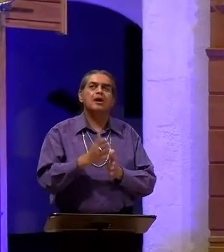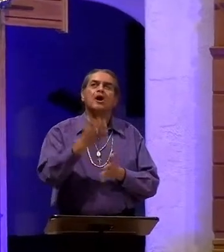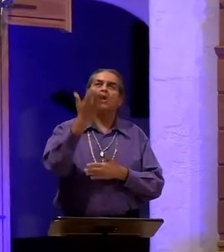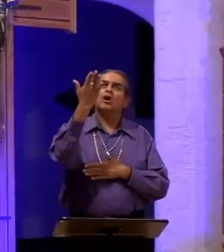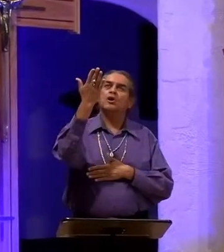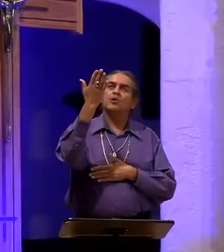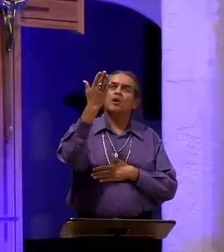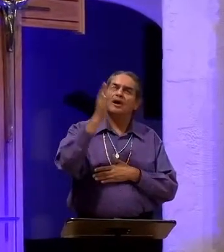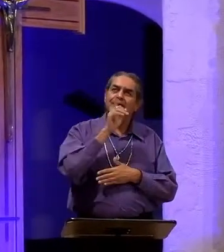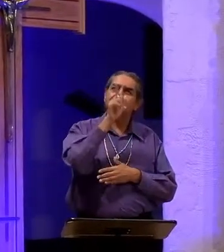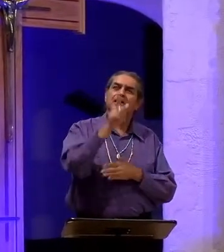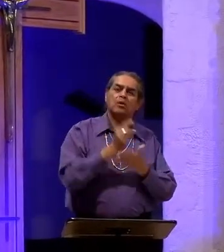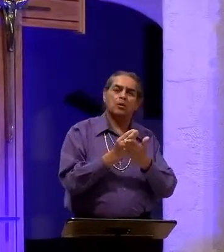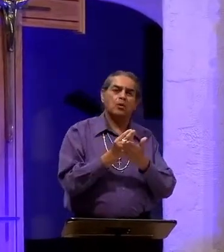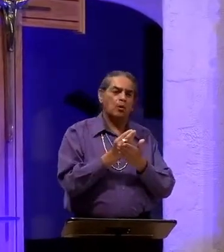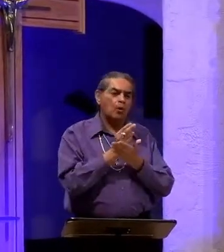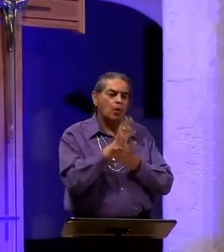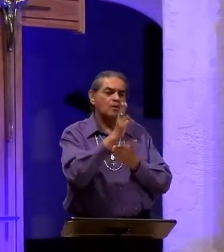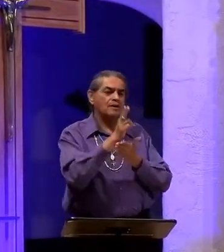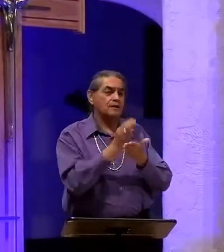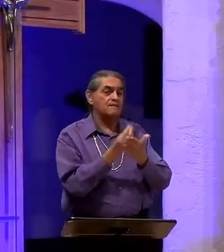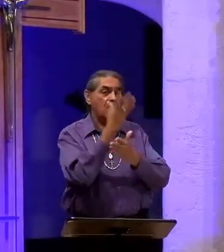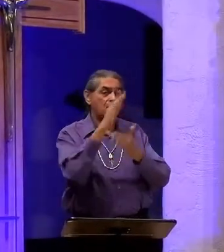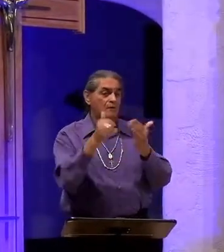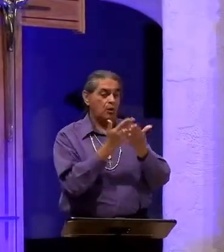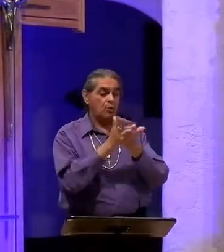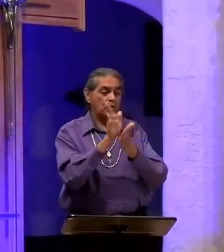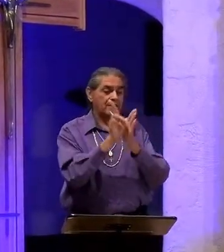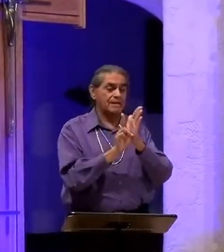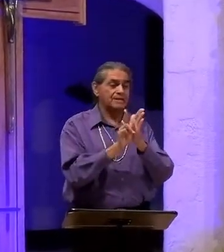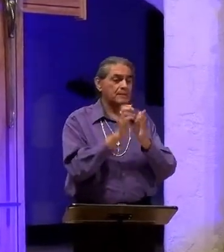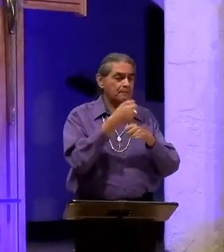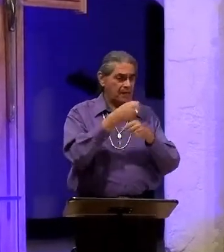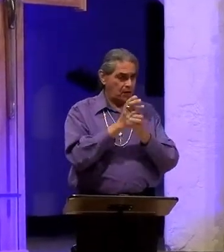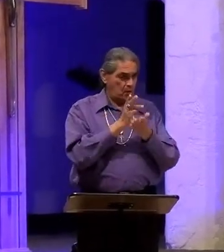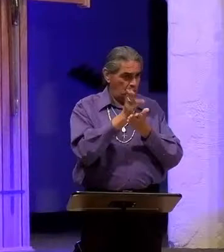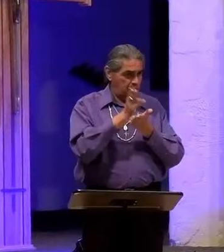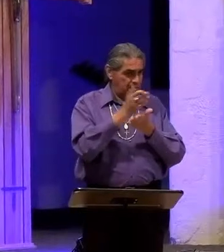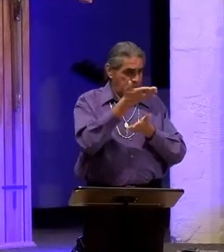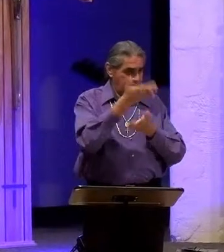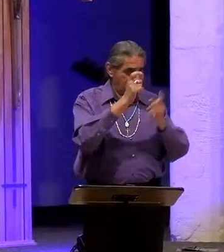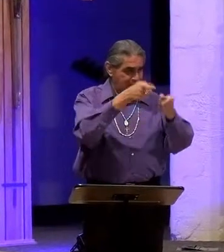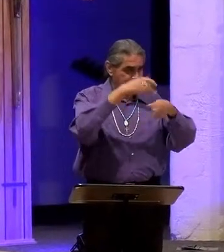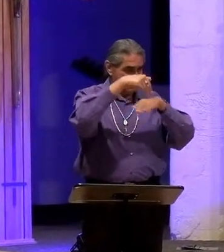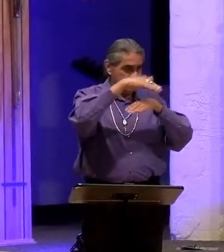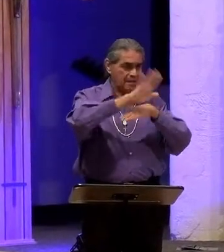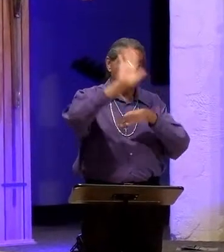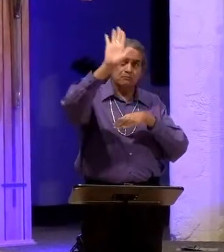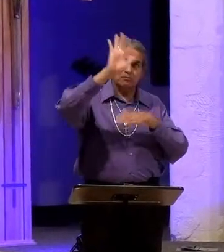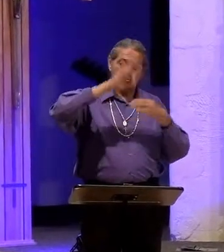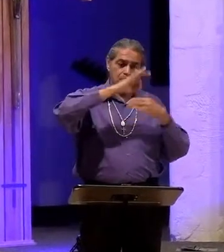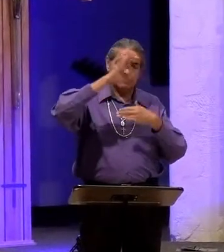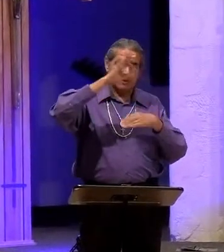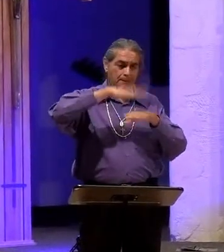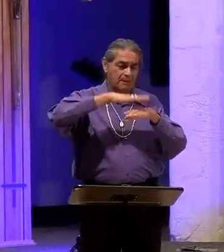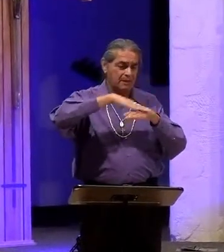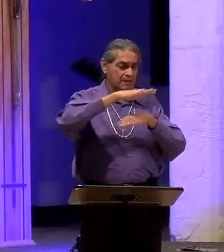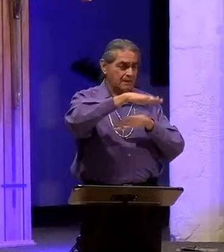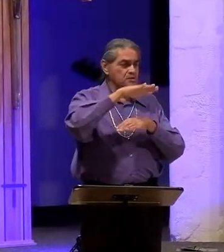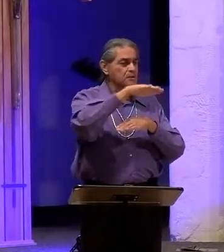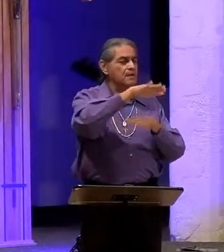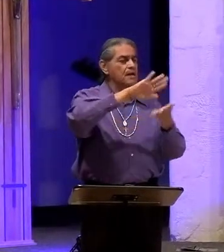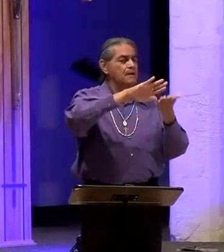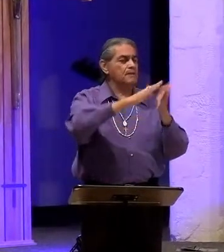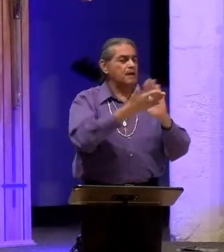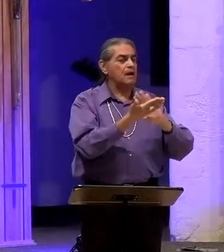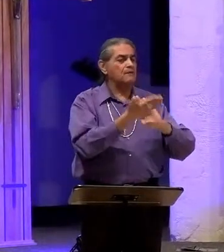Indeed, holy, the font of all holiness. Make holy these gifts by sending down your Spirit upon them so that they may become for